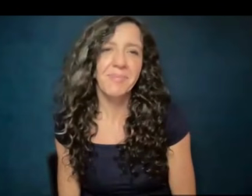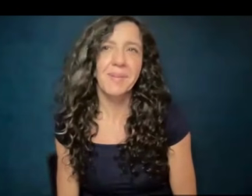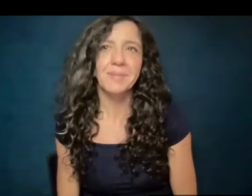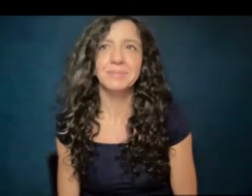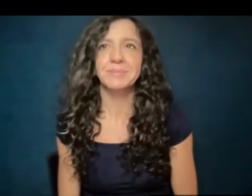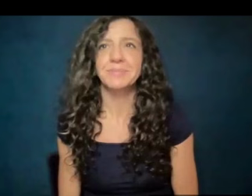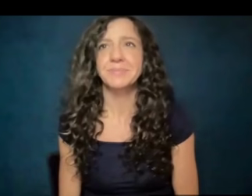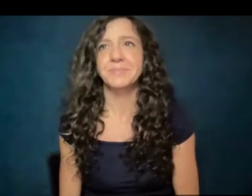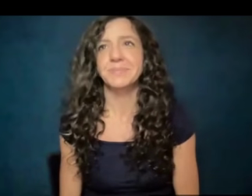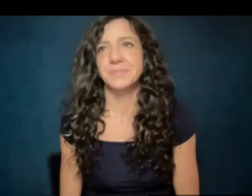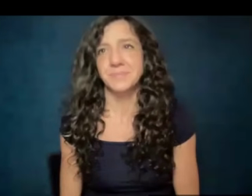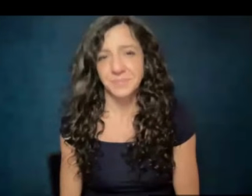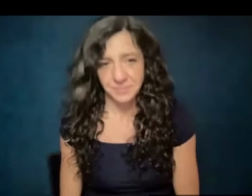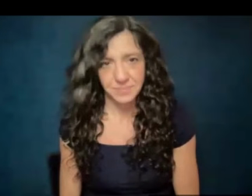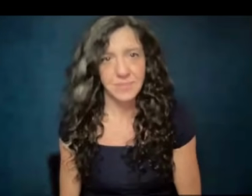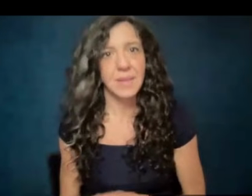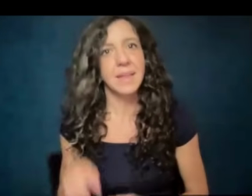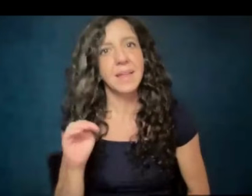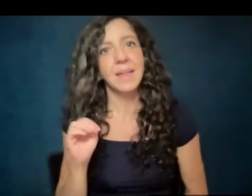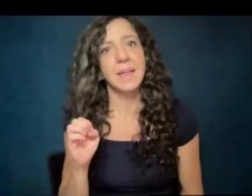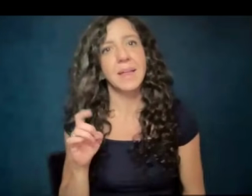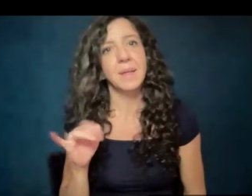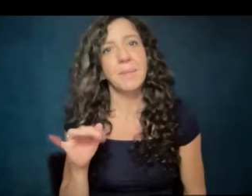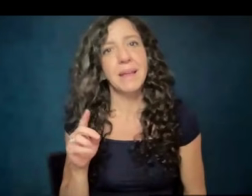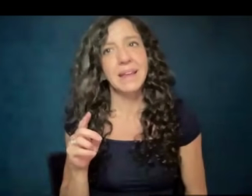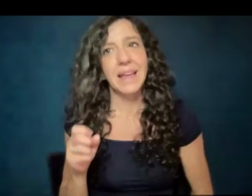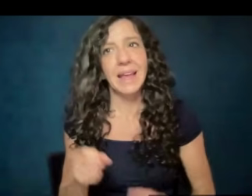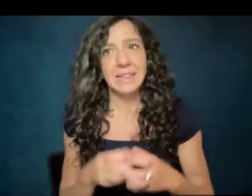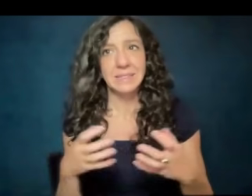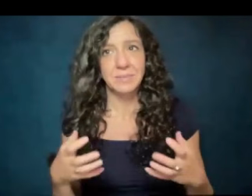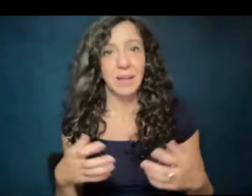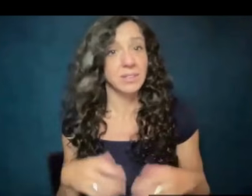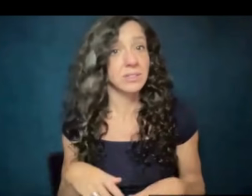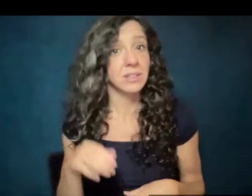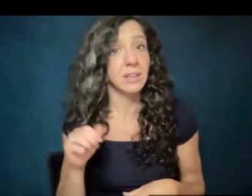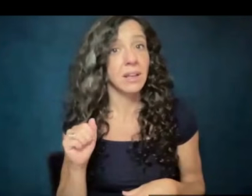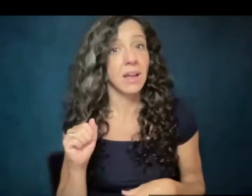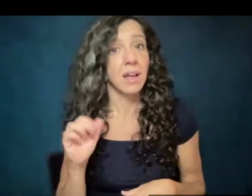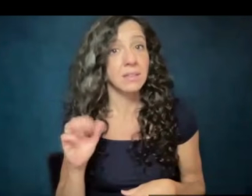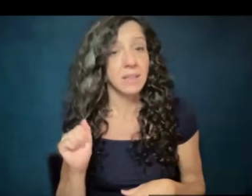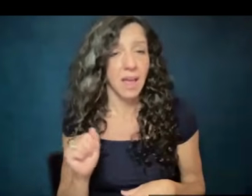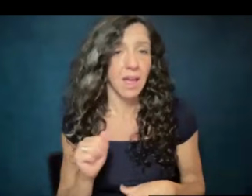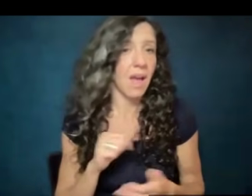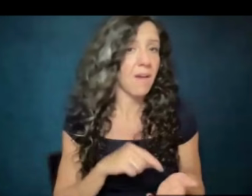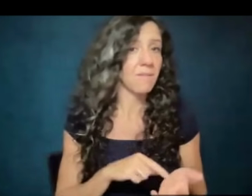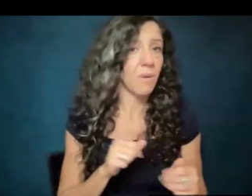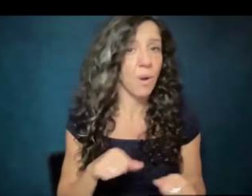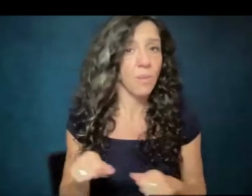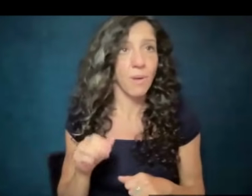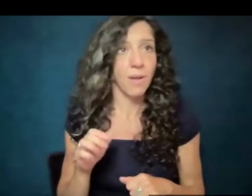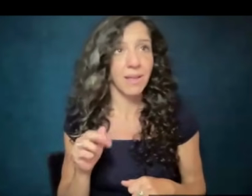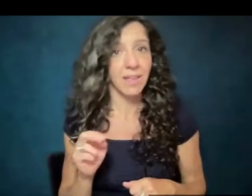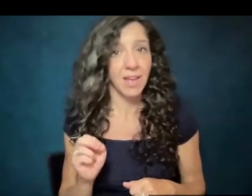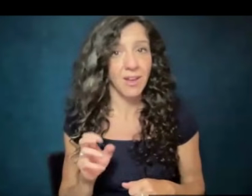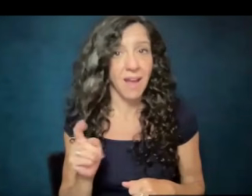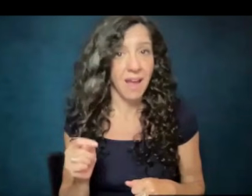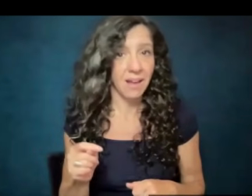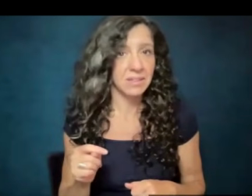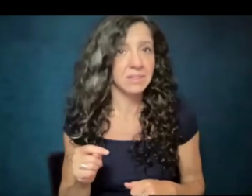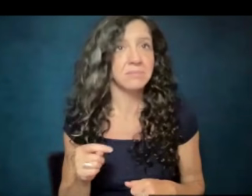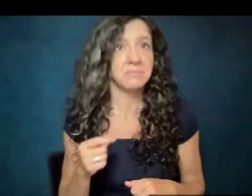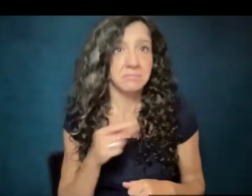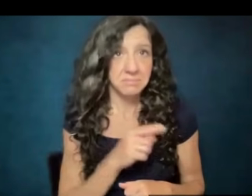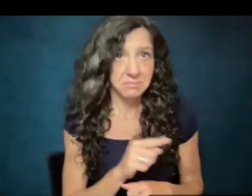the Affordable Care Act, the ACA, the Marketplace, whatever you call it, allowed states to